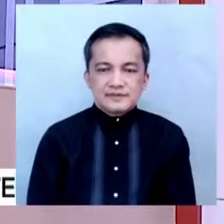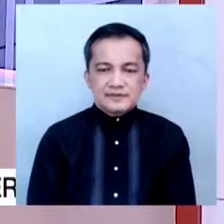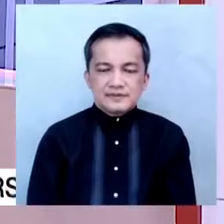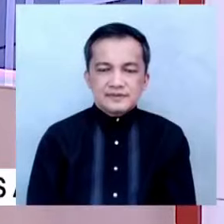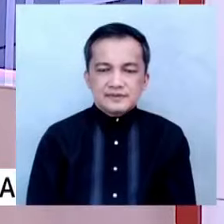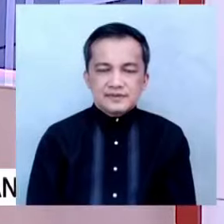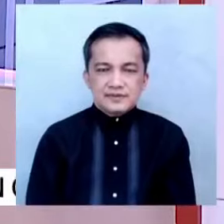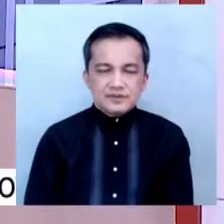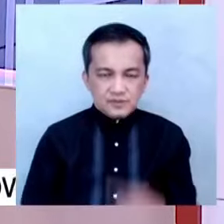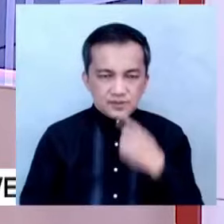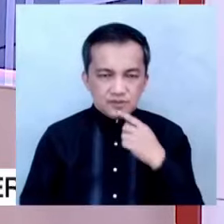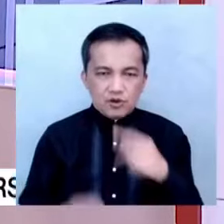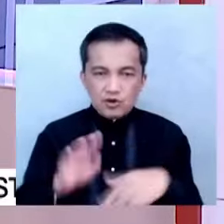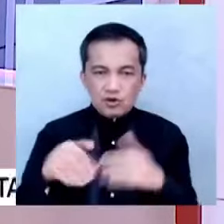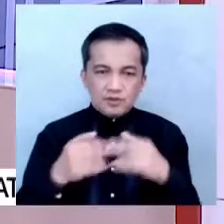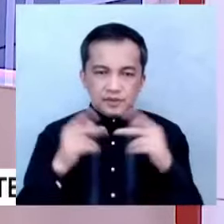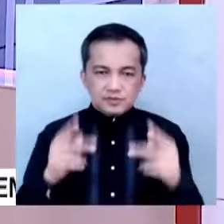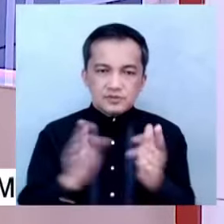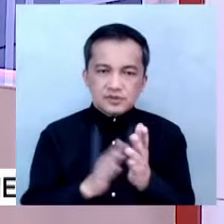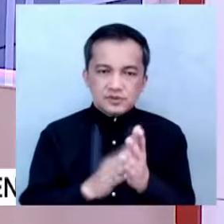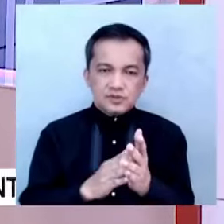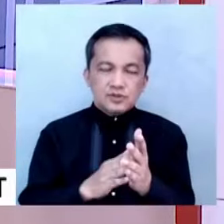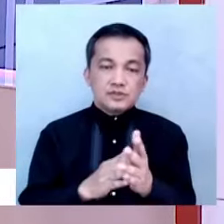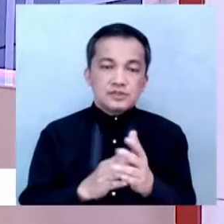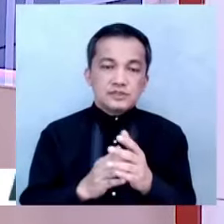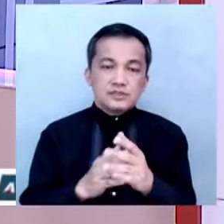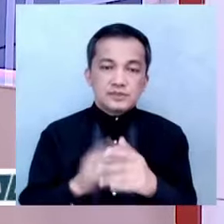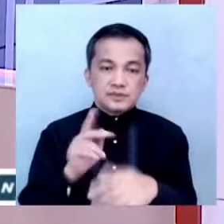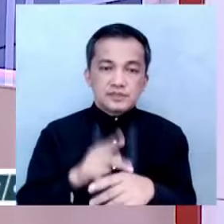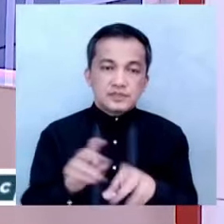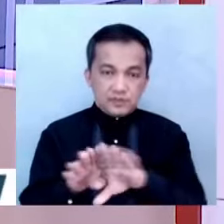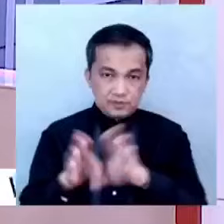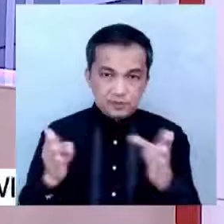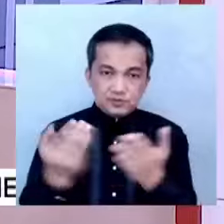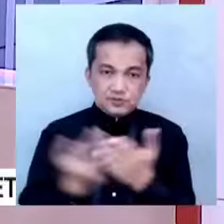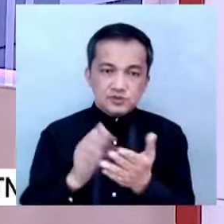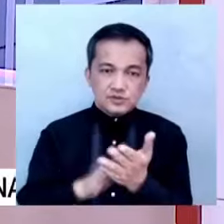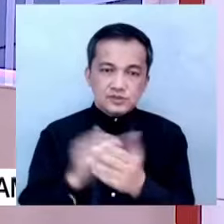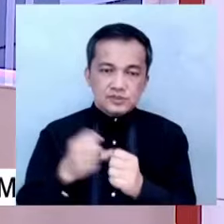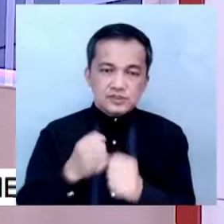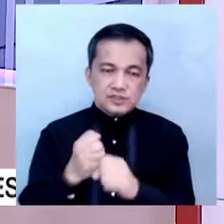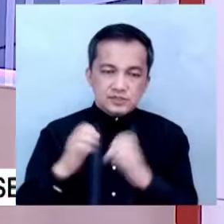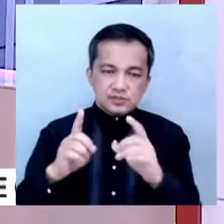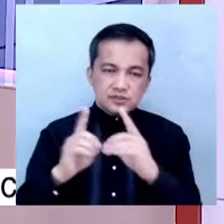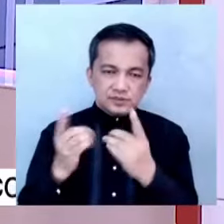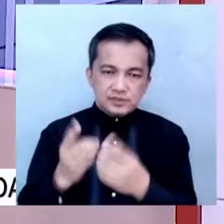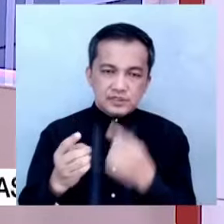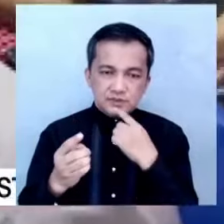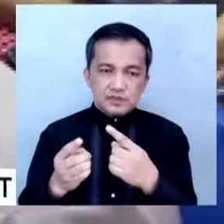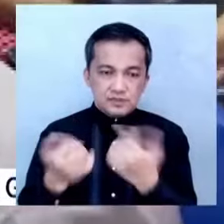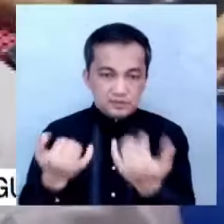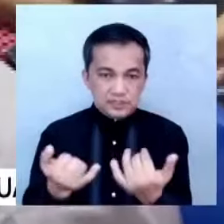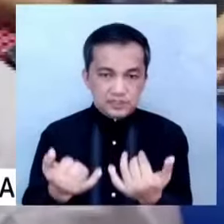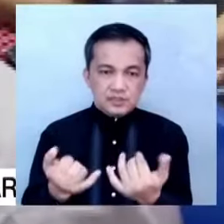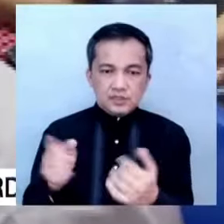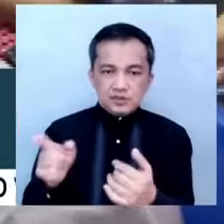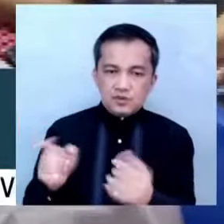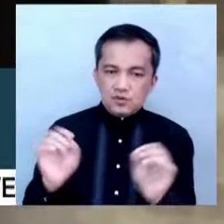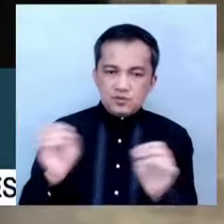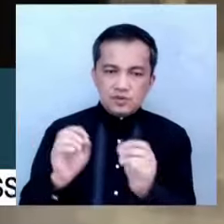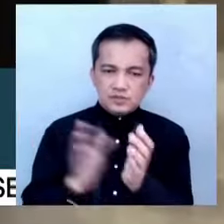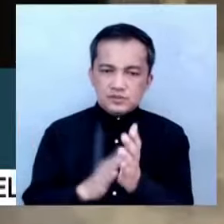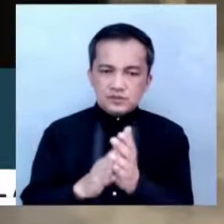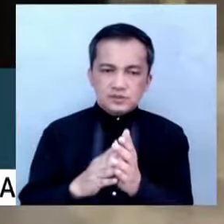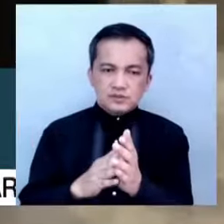Right, all public schools in the country have reopened for the new school year. The Education Department said as of today, there are no more schools